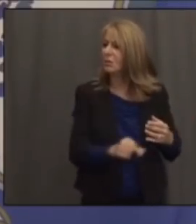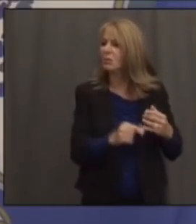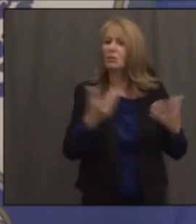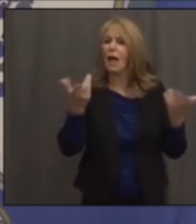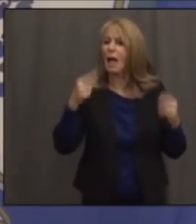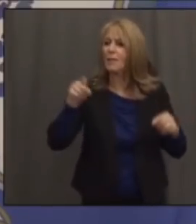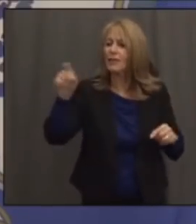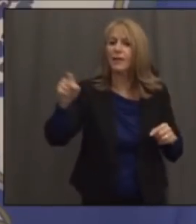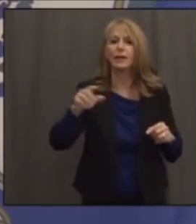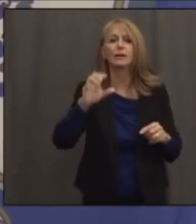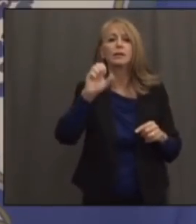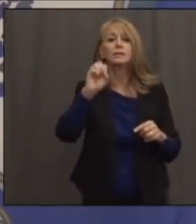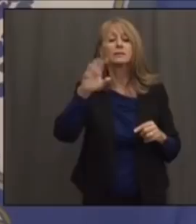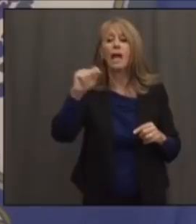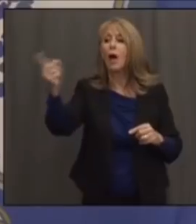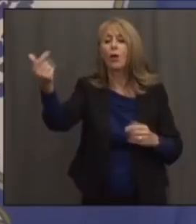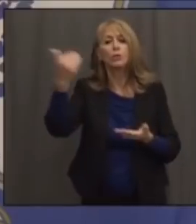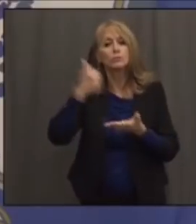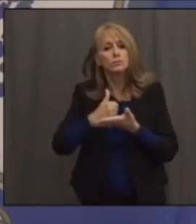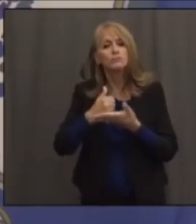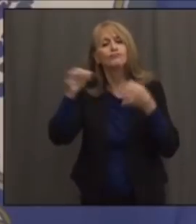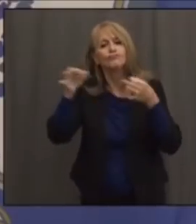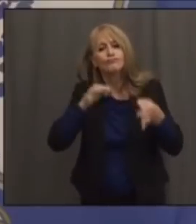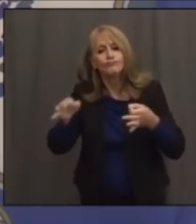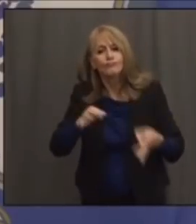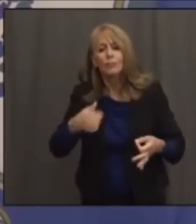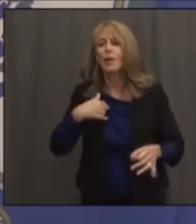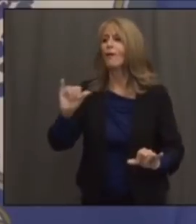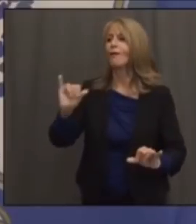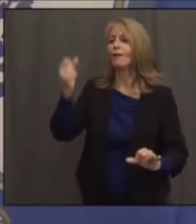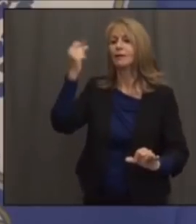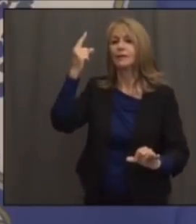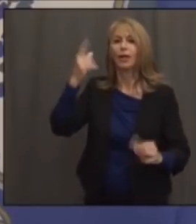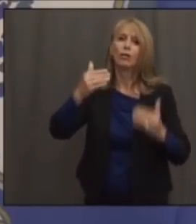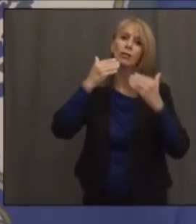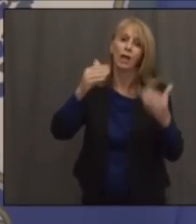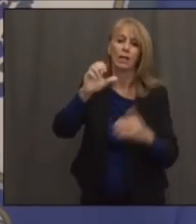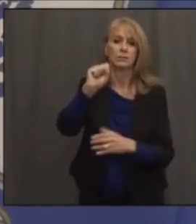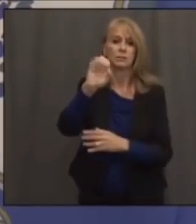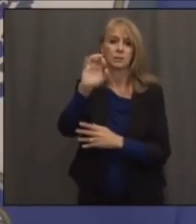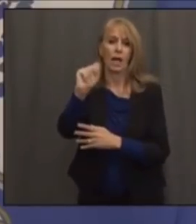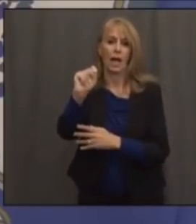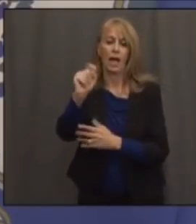And Scott always helped me with that perspective. So for that, I'm so thankful,